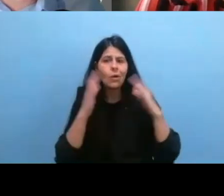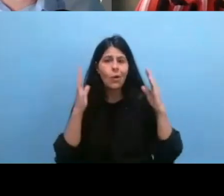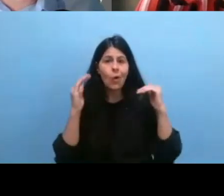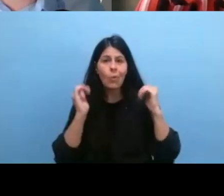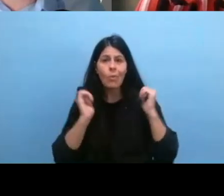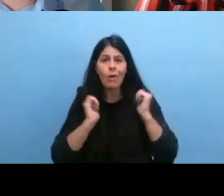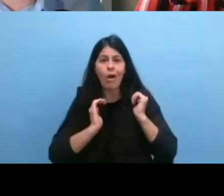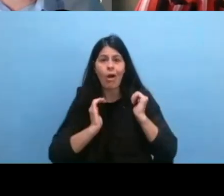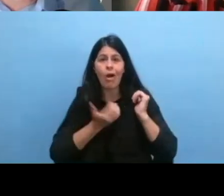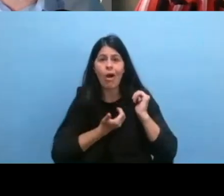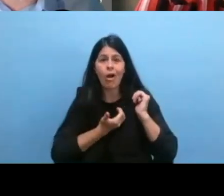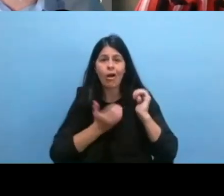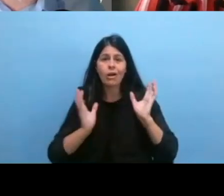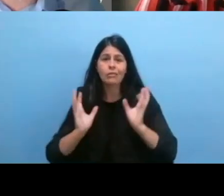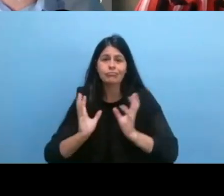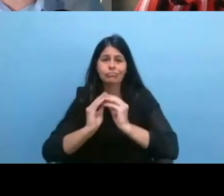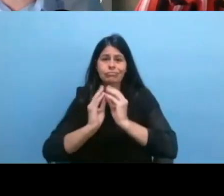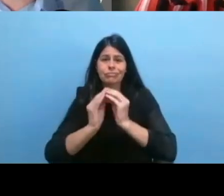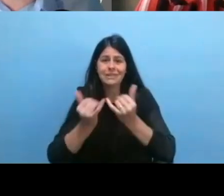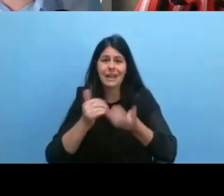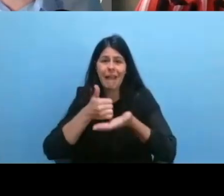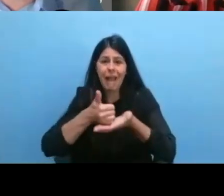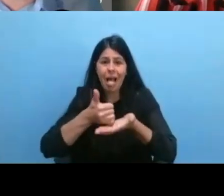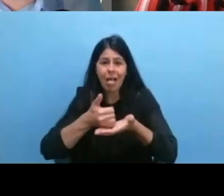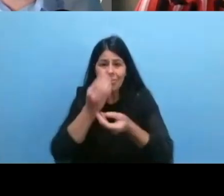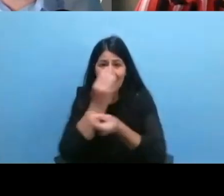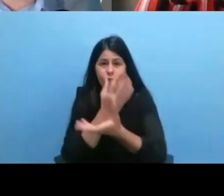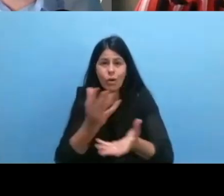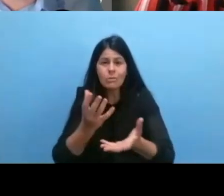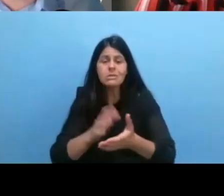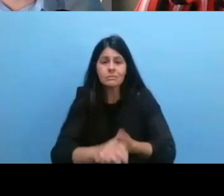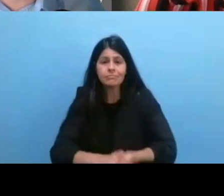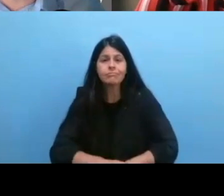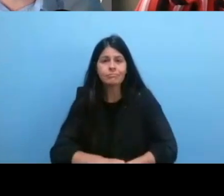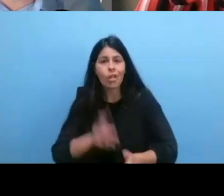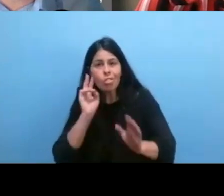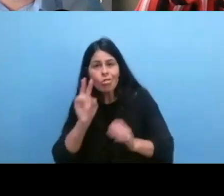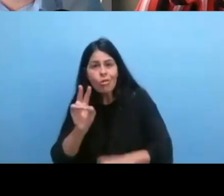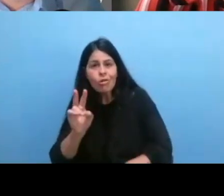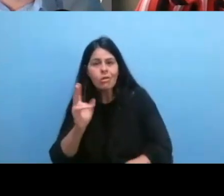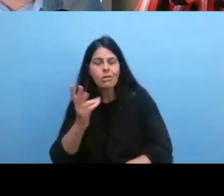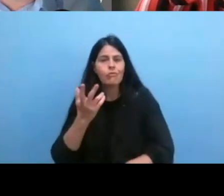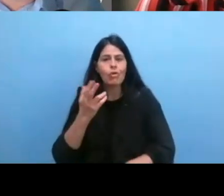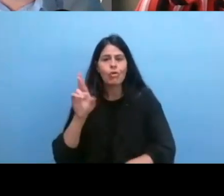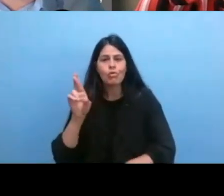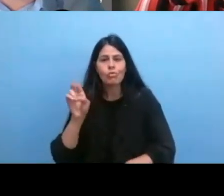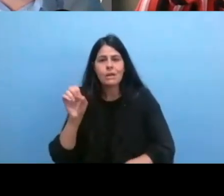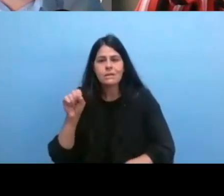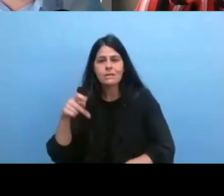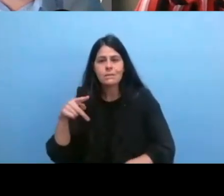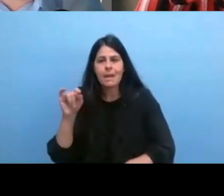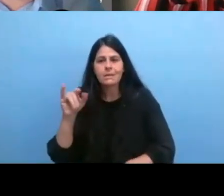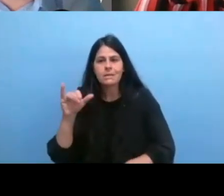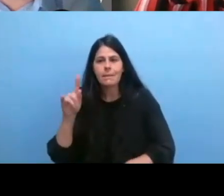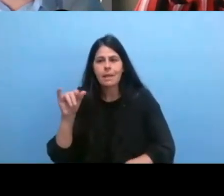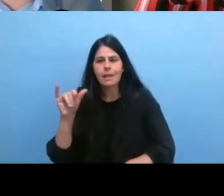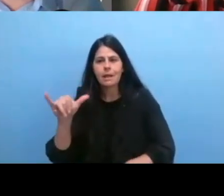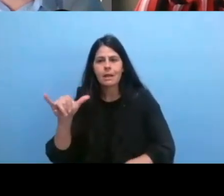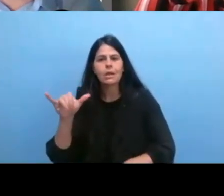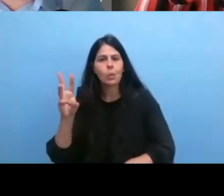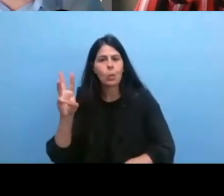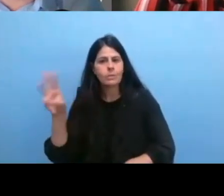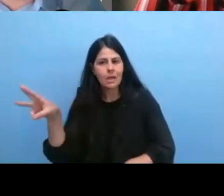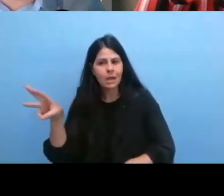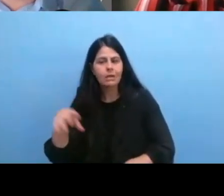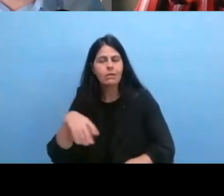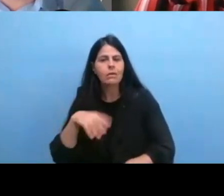session today has been helpful and informative. Please keep an eye on the RespectAbility website for future sessions on NDEAM. We